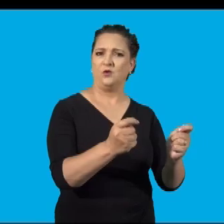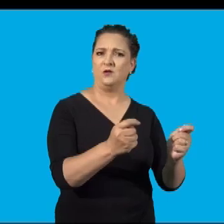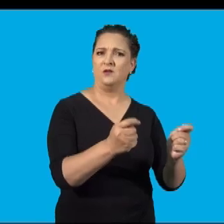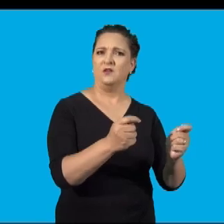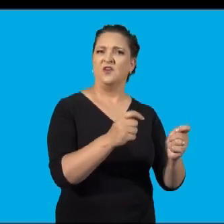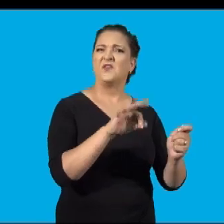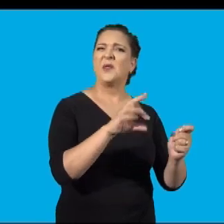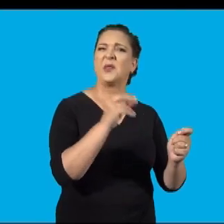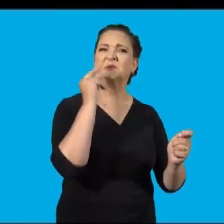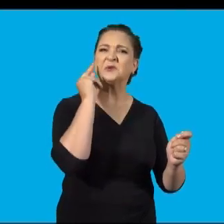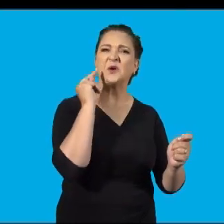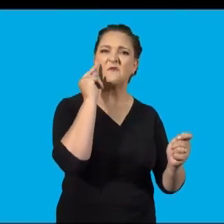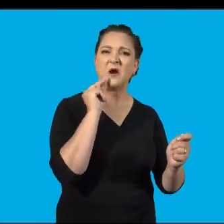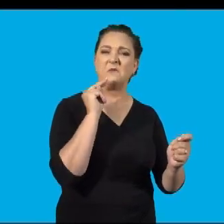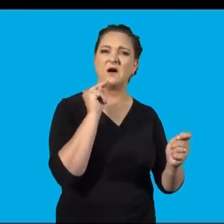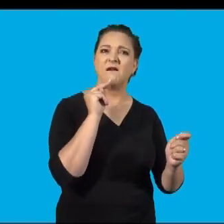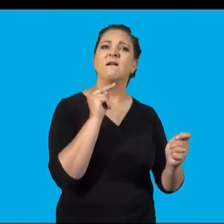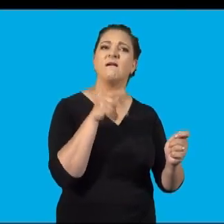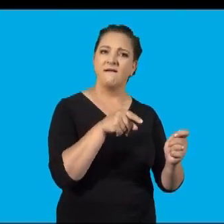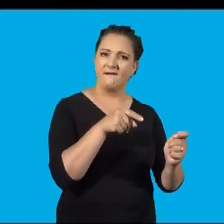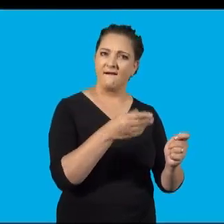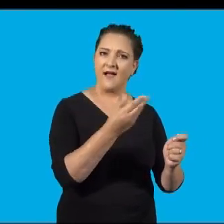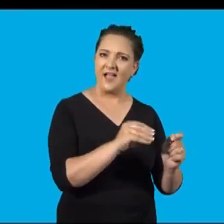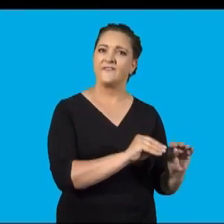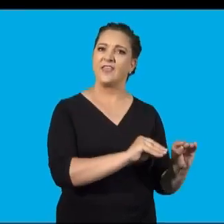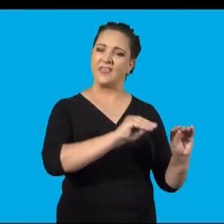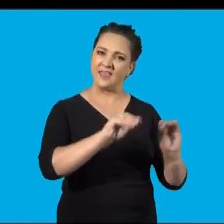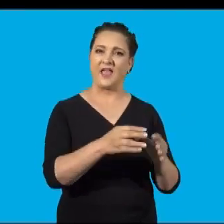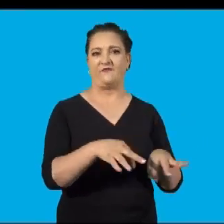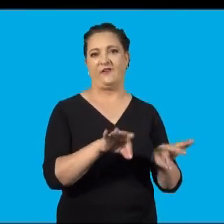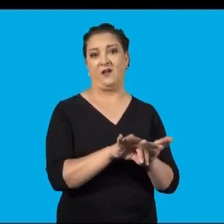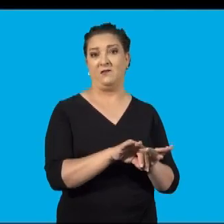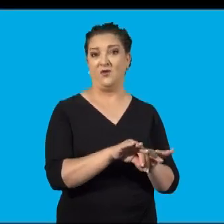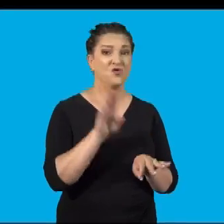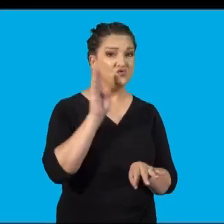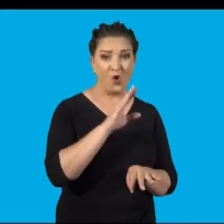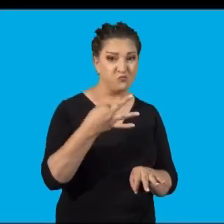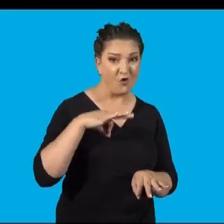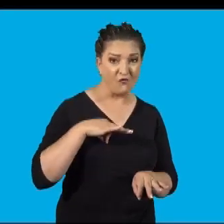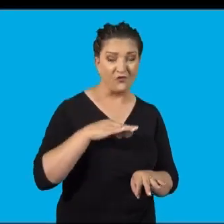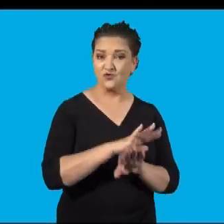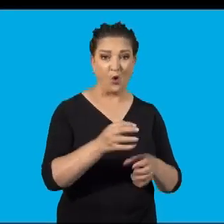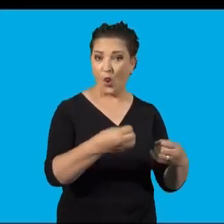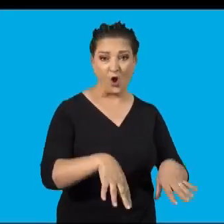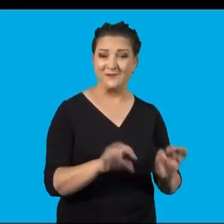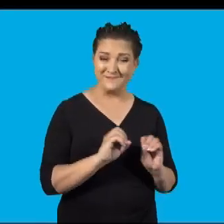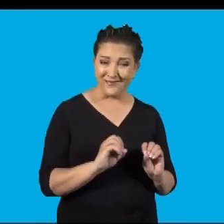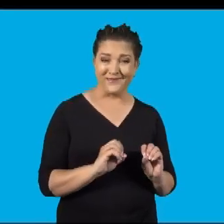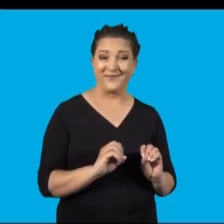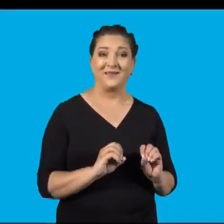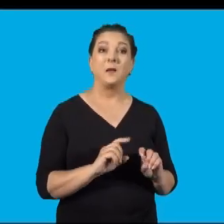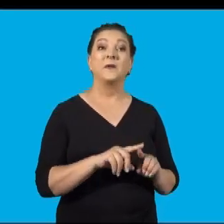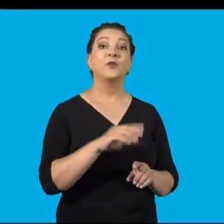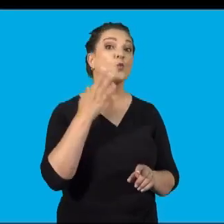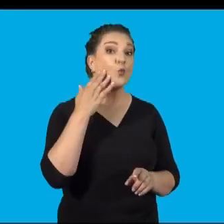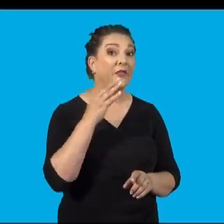on 30 November. So what I know is that it was sold at carrying value. That means there was no profit and there was no loss. On